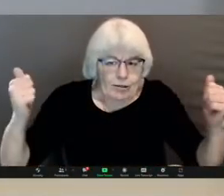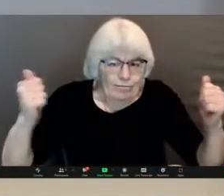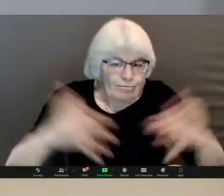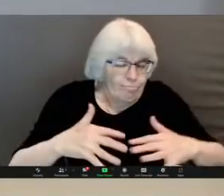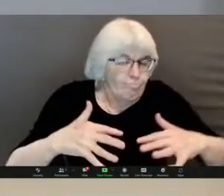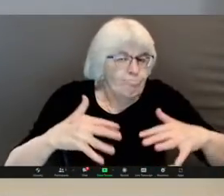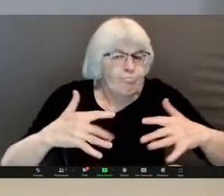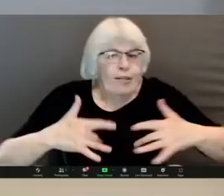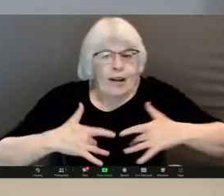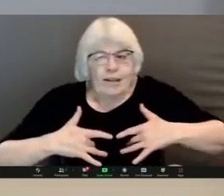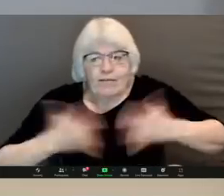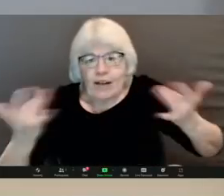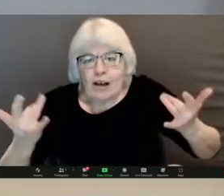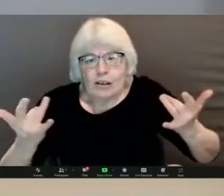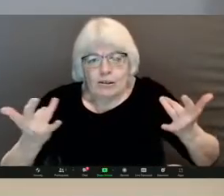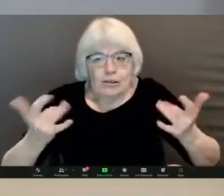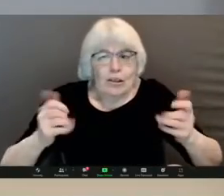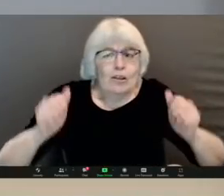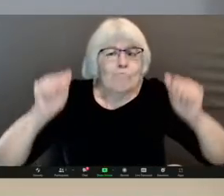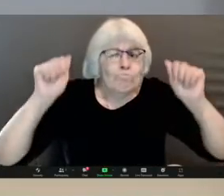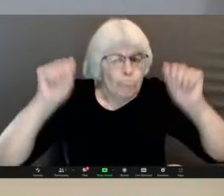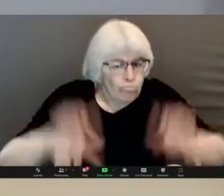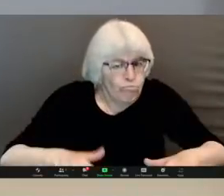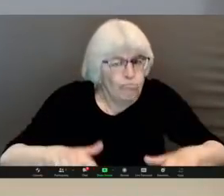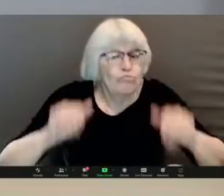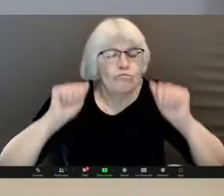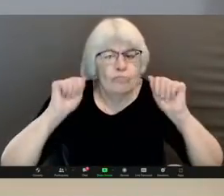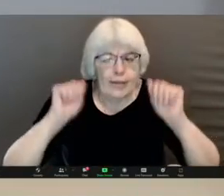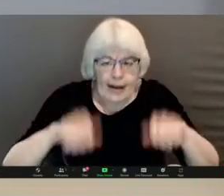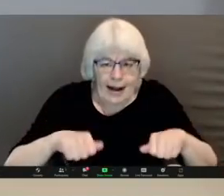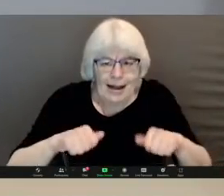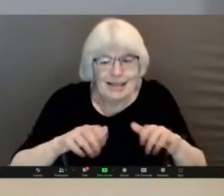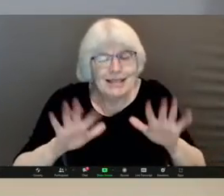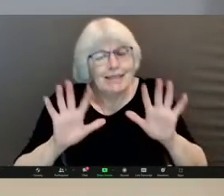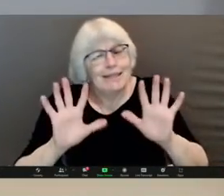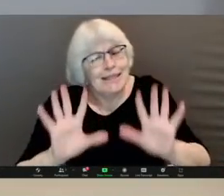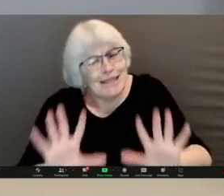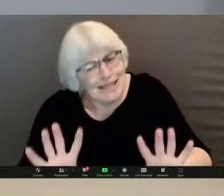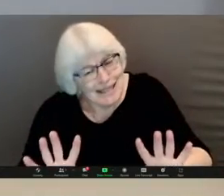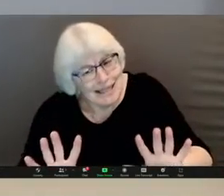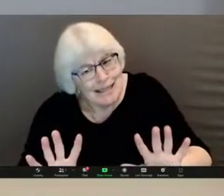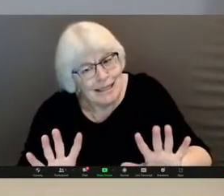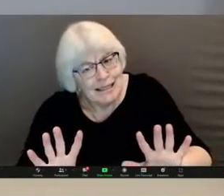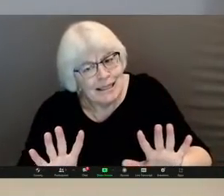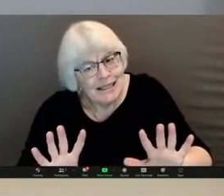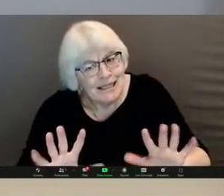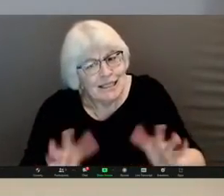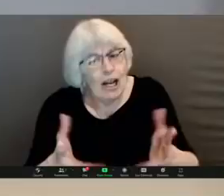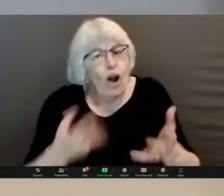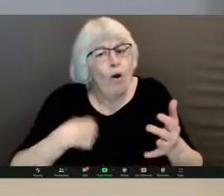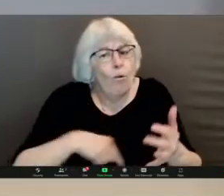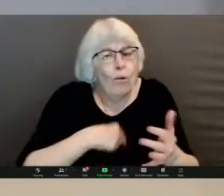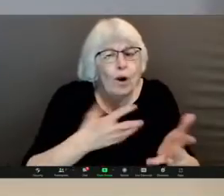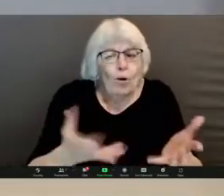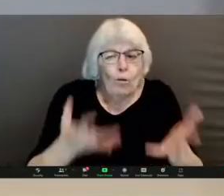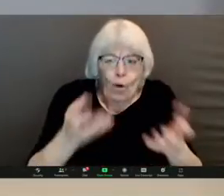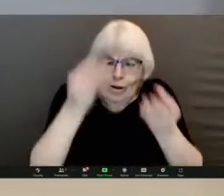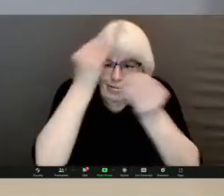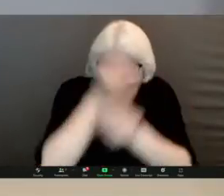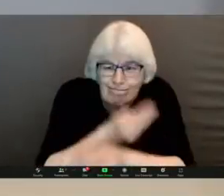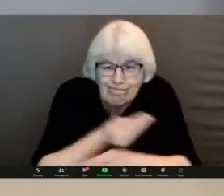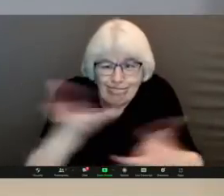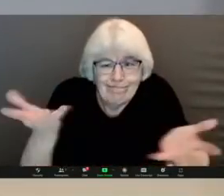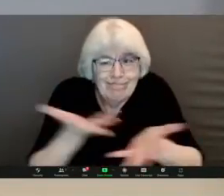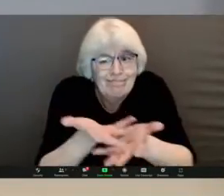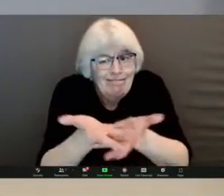And then, although this is at an early stage, it's important to note that events or venues that use proof of vaccine credential may still